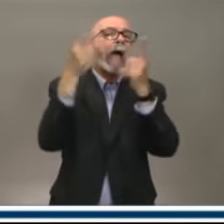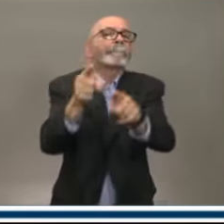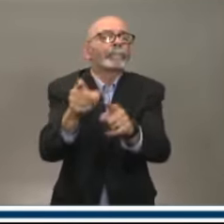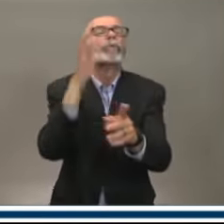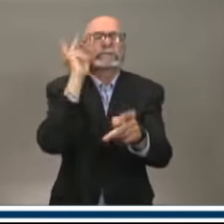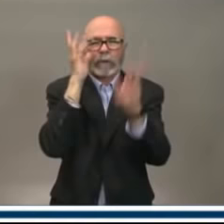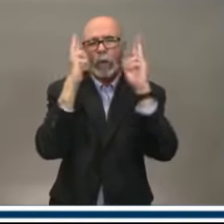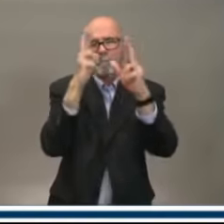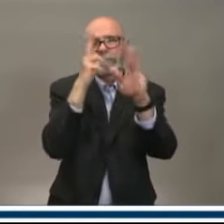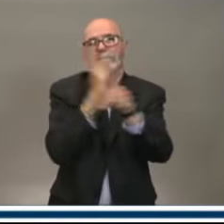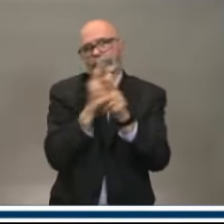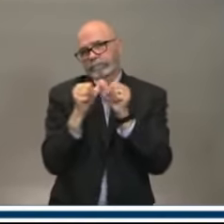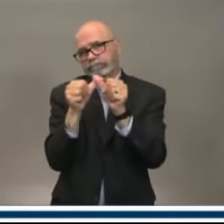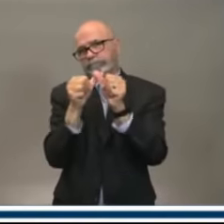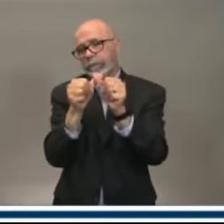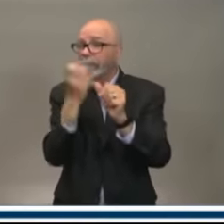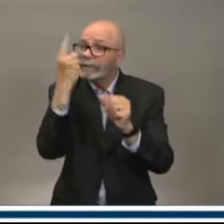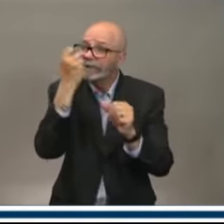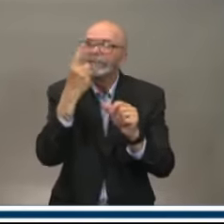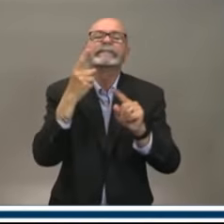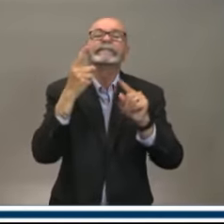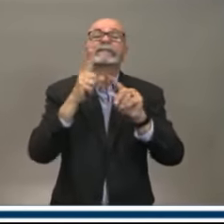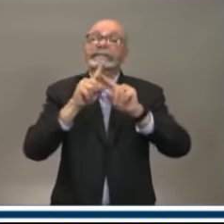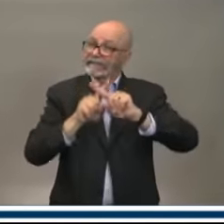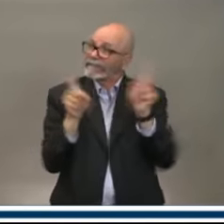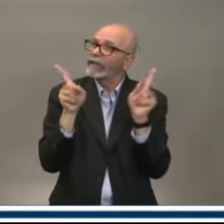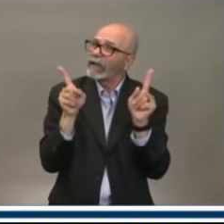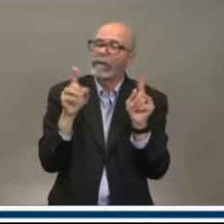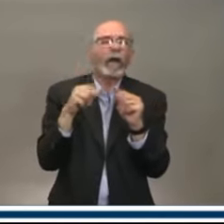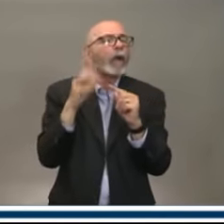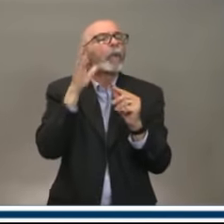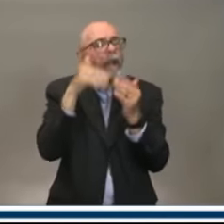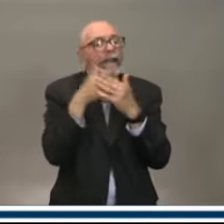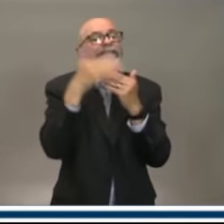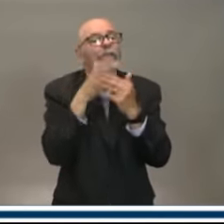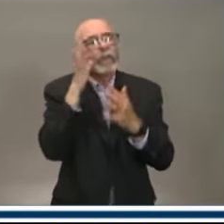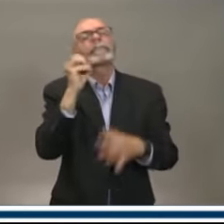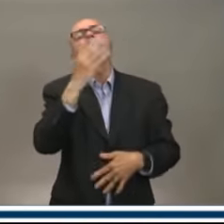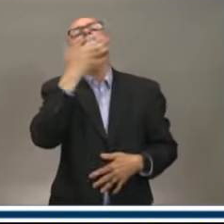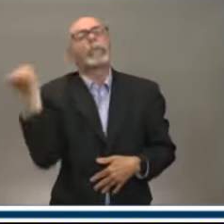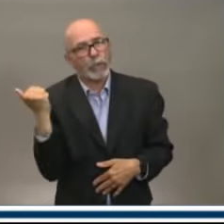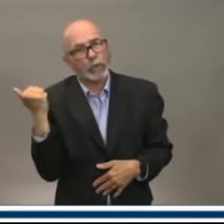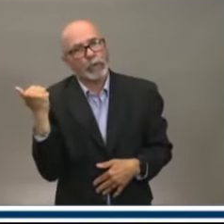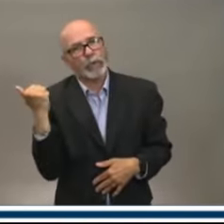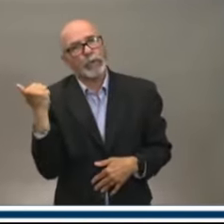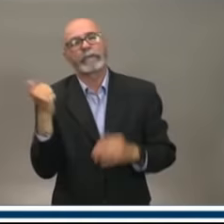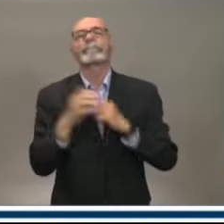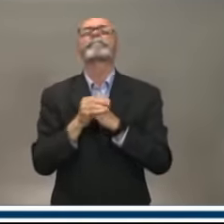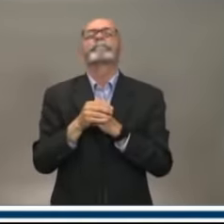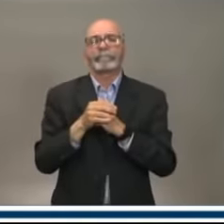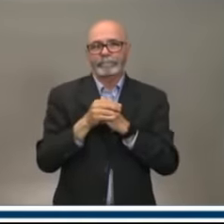again, different but better as we move through the recovery phase and beyond?